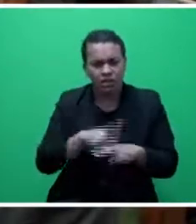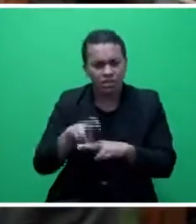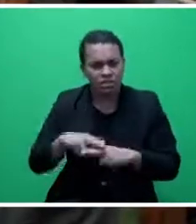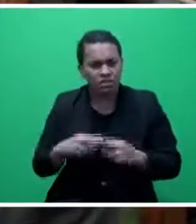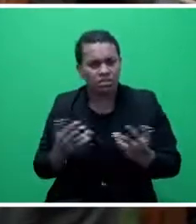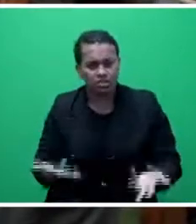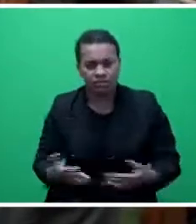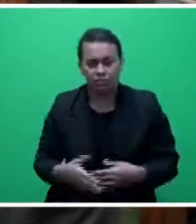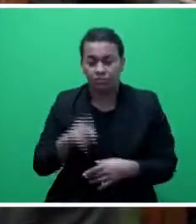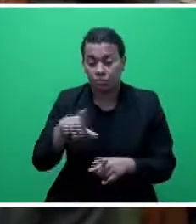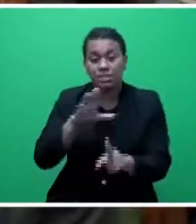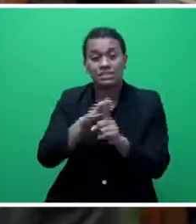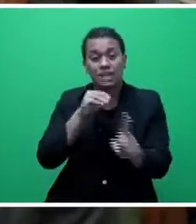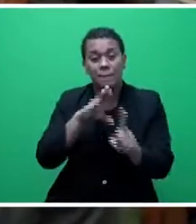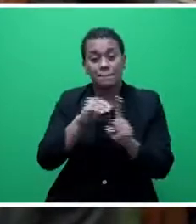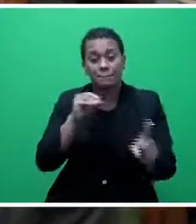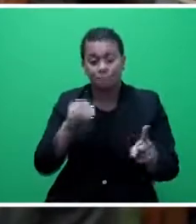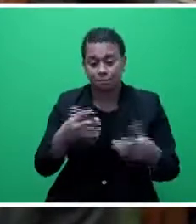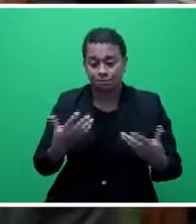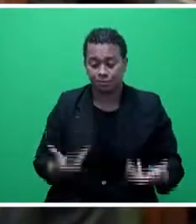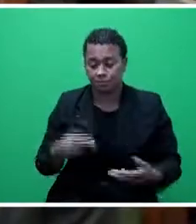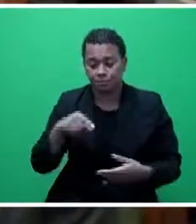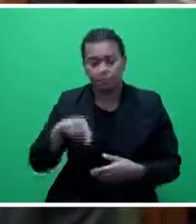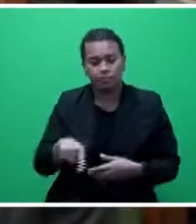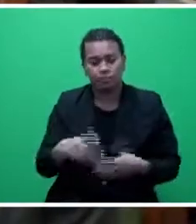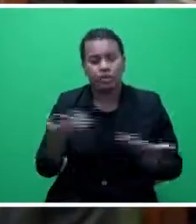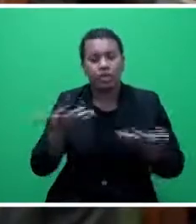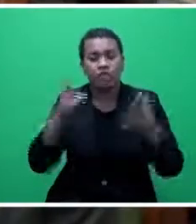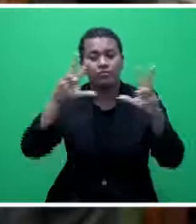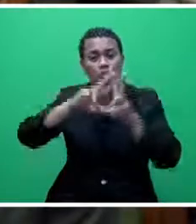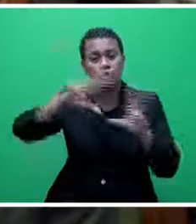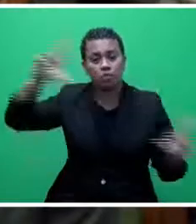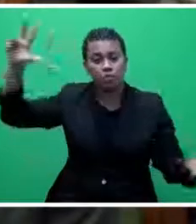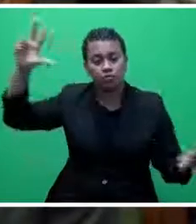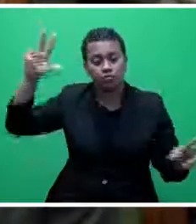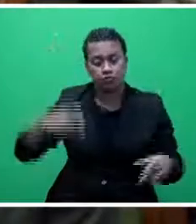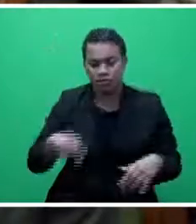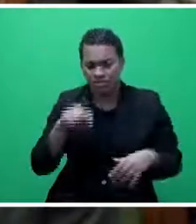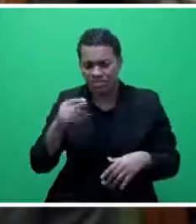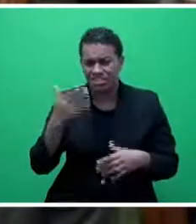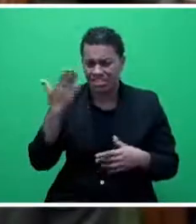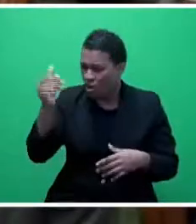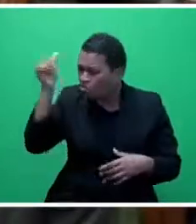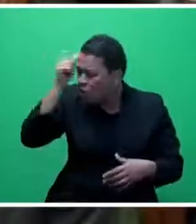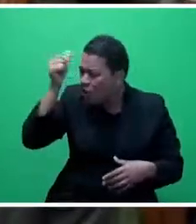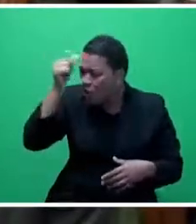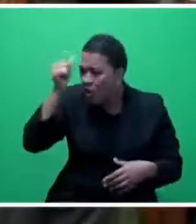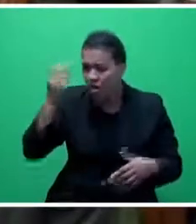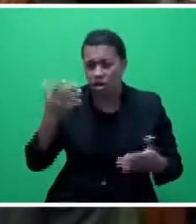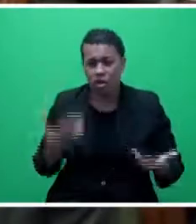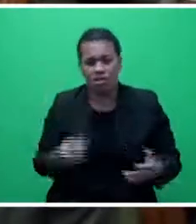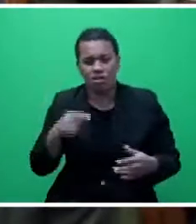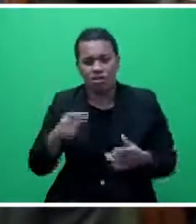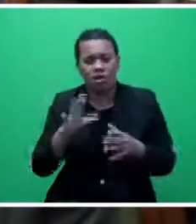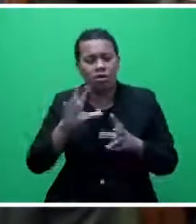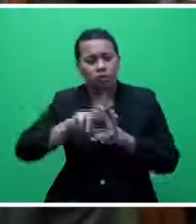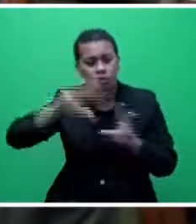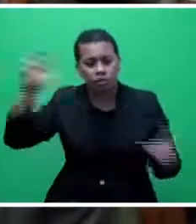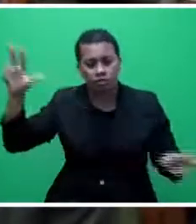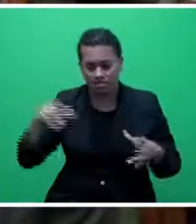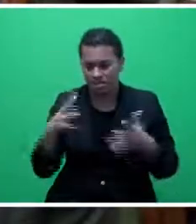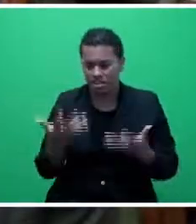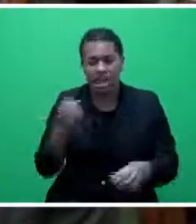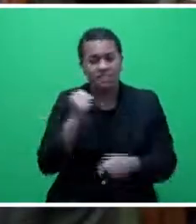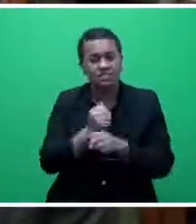in the budget, there's Pinto Industries in Vanuatu. Honourable Bulitavu, you need to be aware of what Honourable Gavoka is saying, Honourable Prasad is